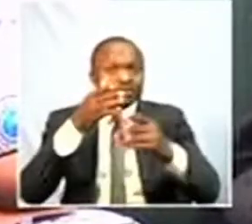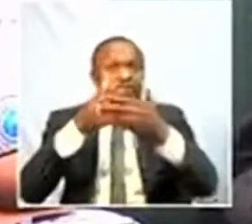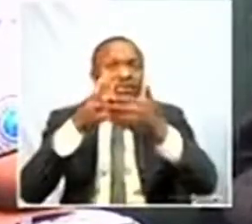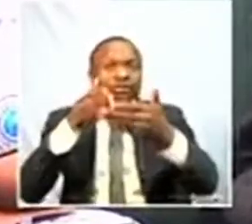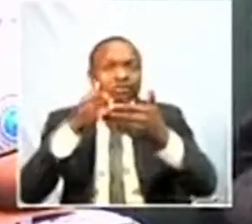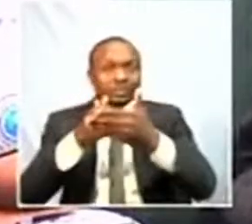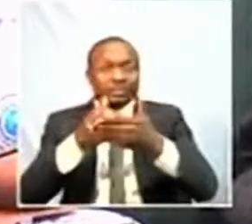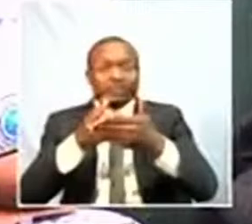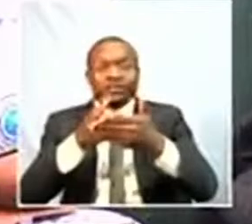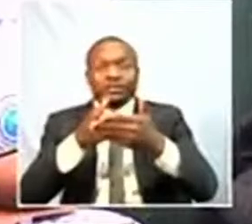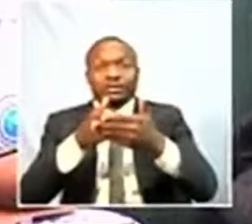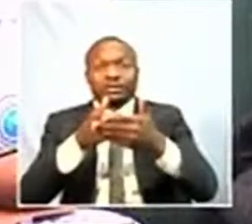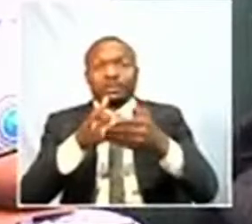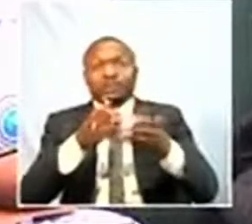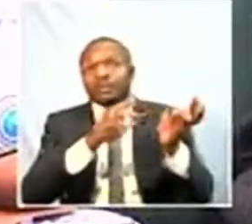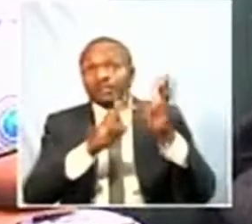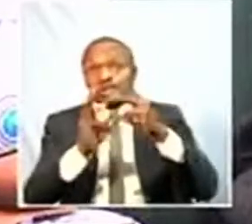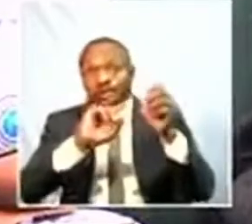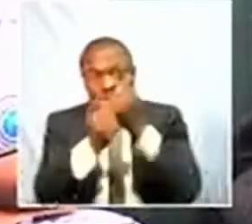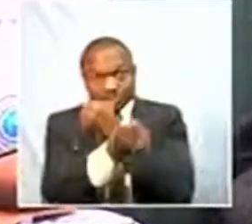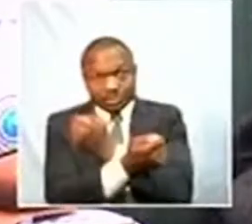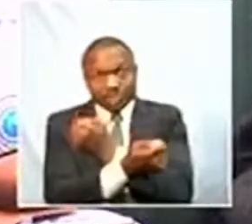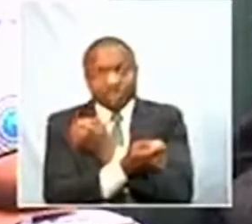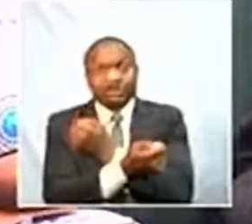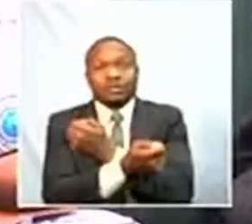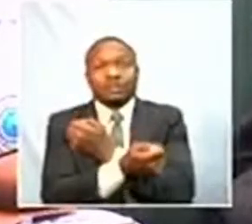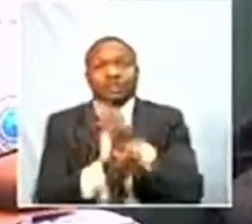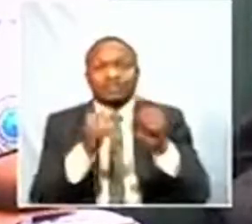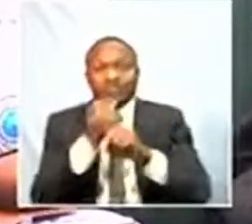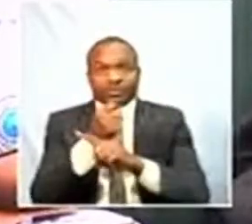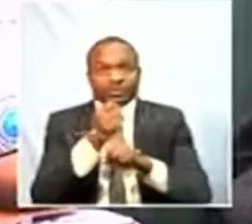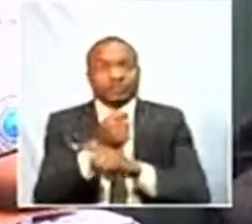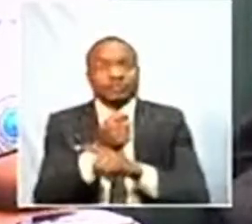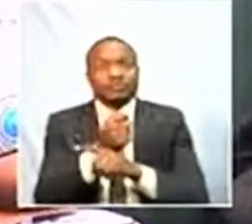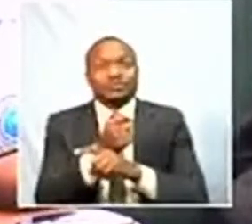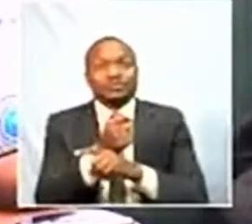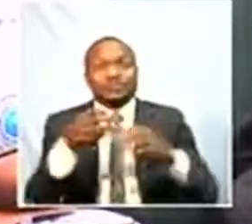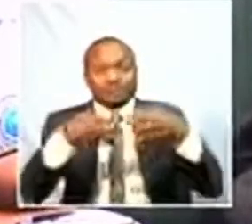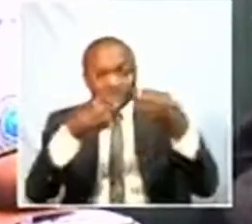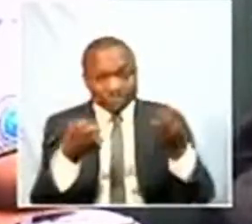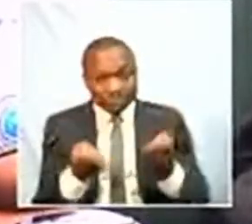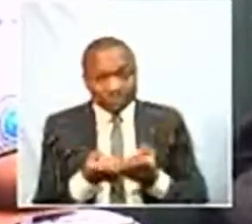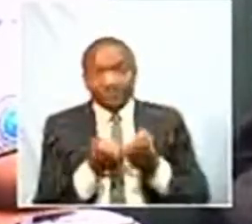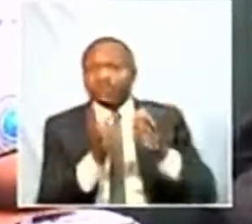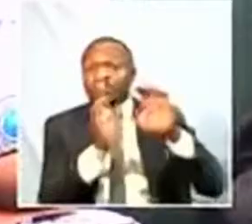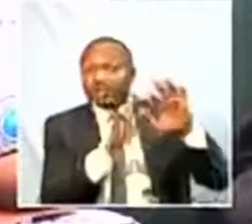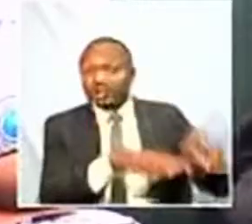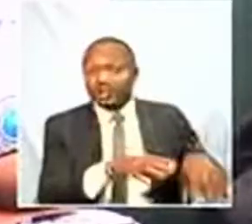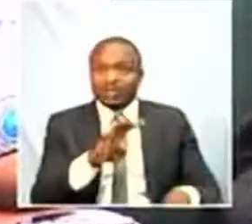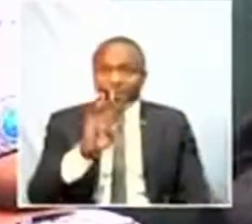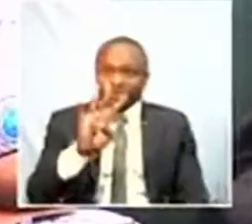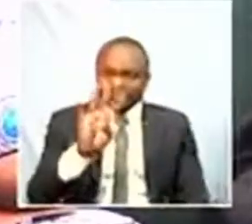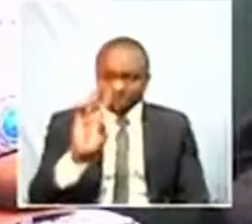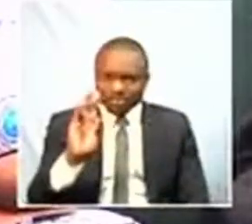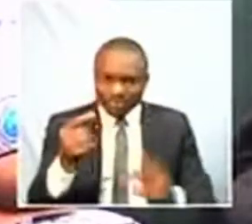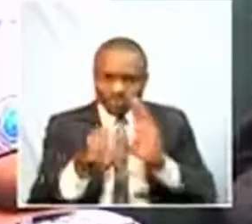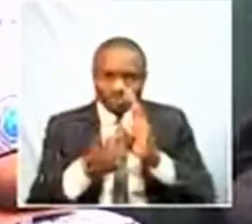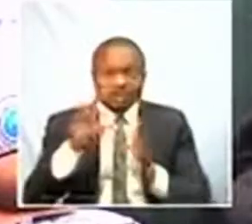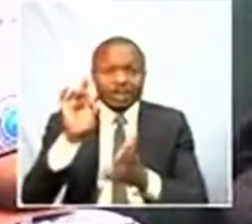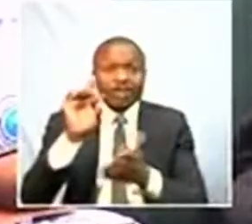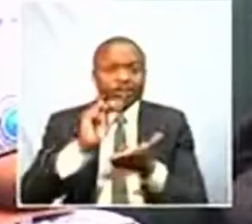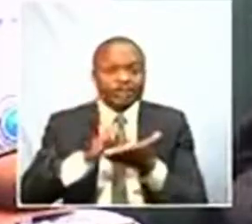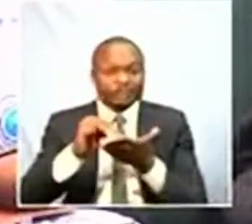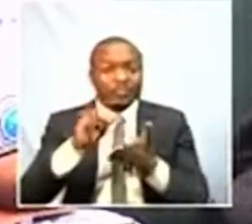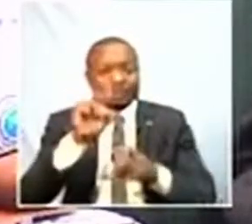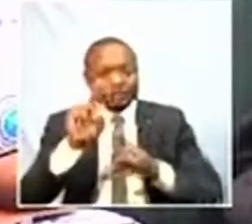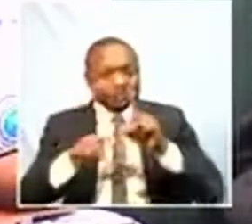change and in the fight against the environment's neglect. About 47.8 million of people that